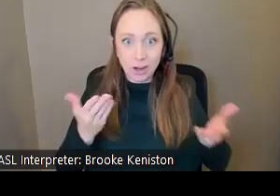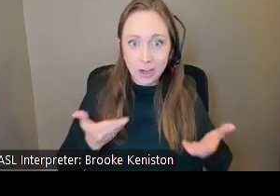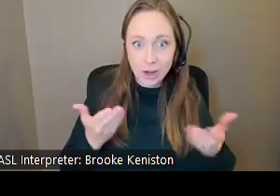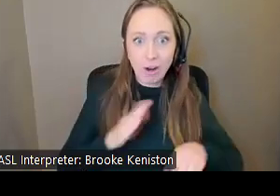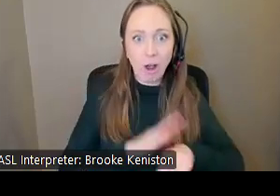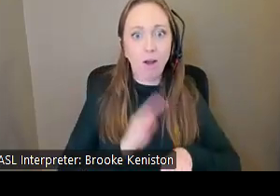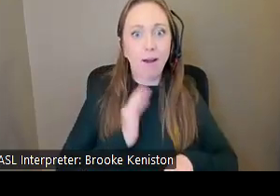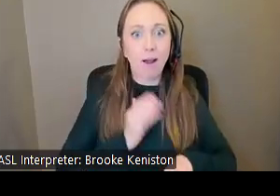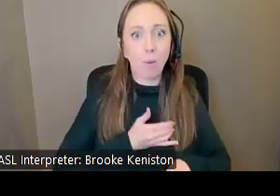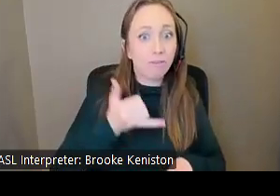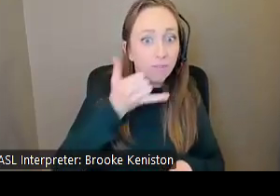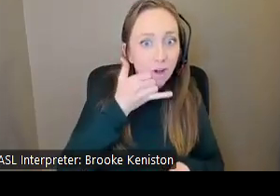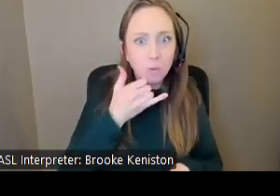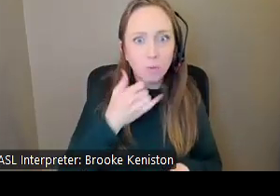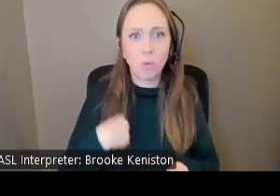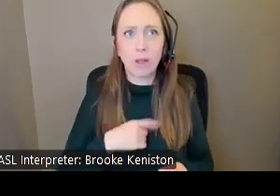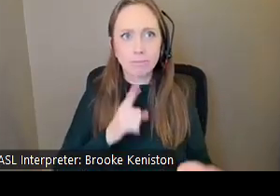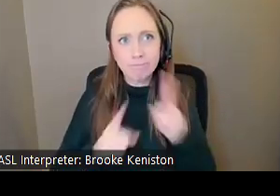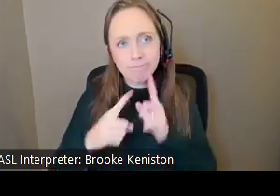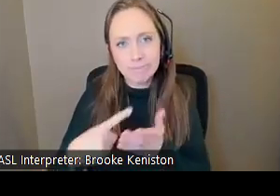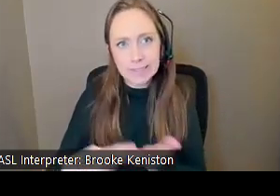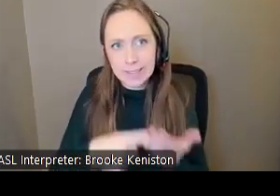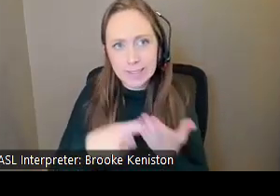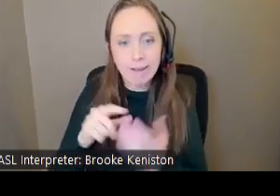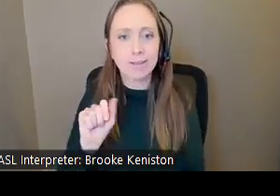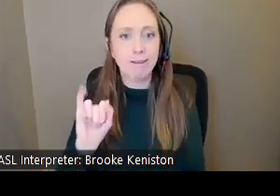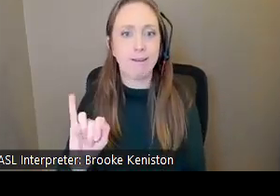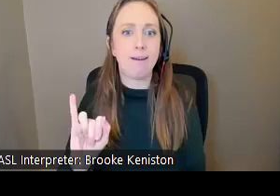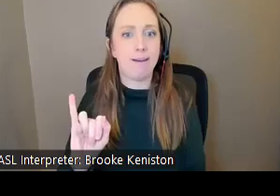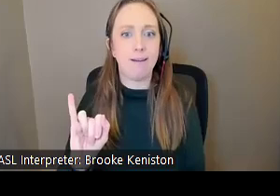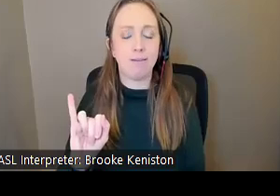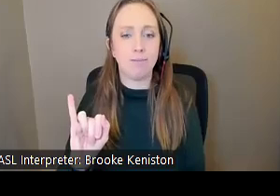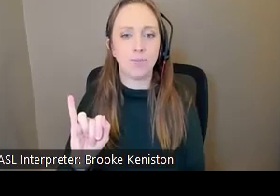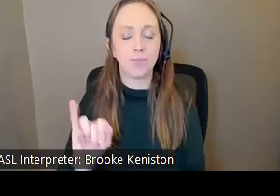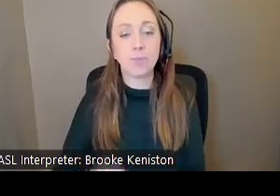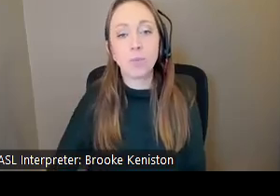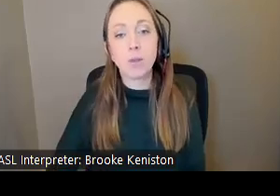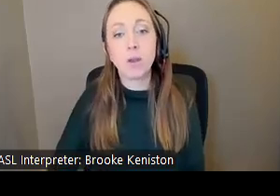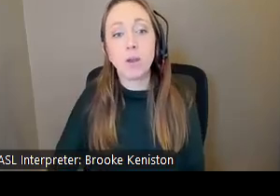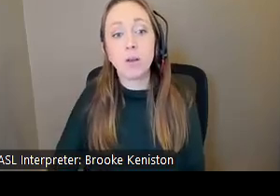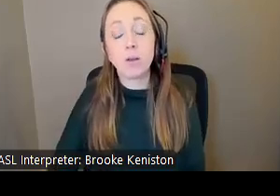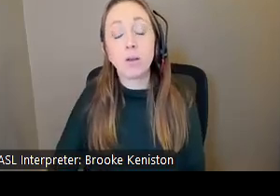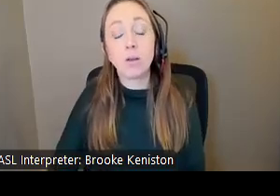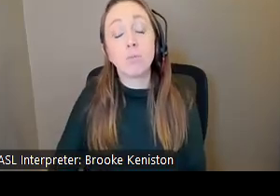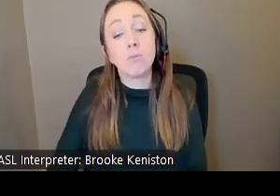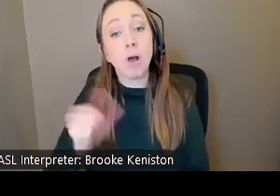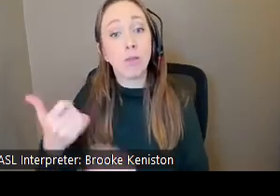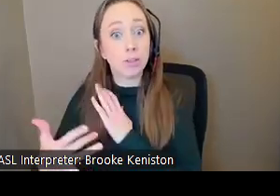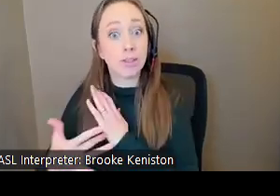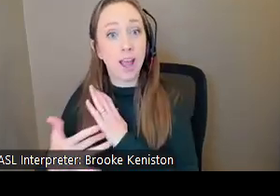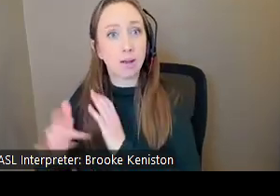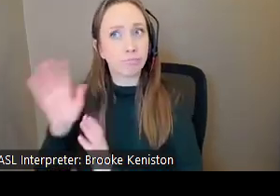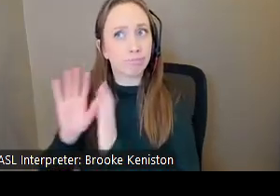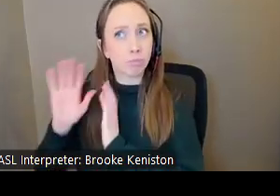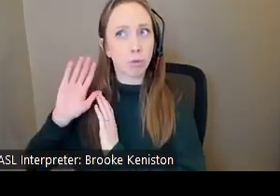our conversations. I also then thought about the time when other technologies were introduced with